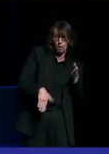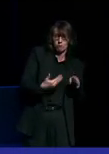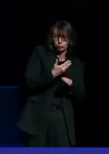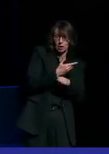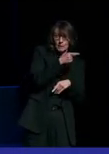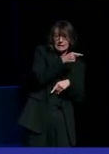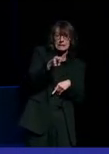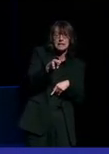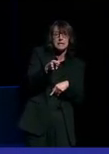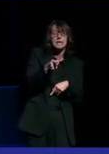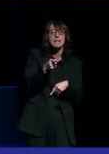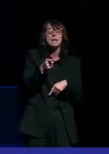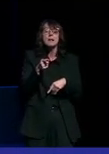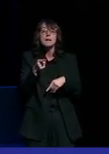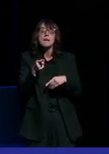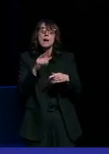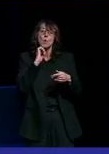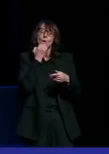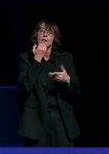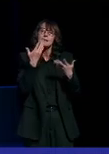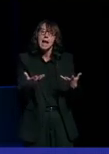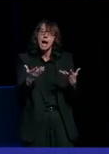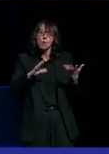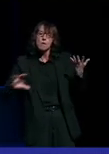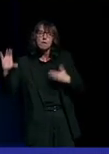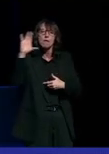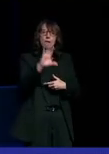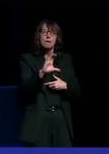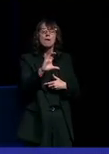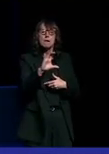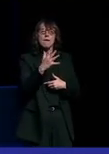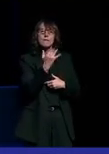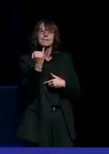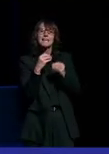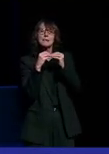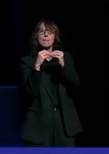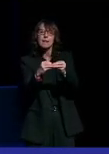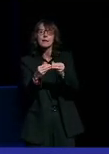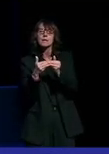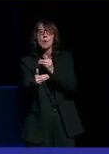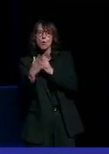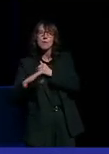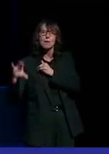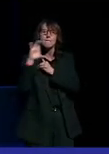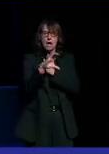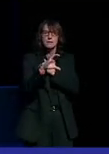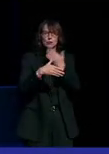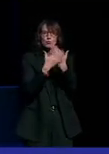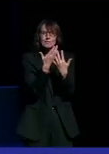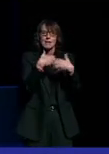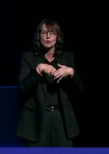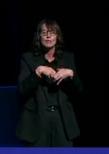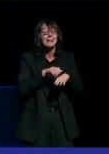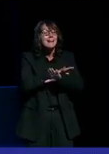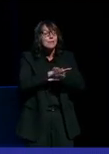already, and the private sector will now put in another £56 billion more. If they don't